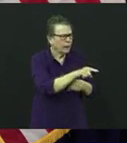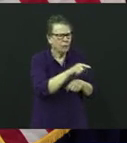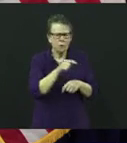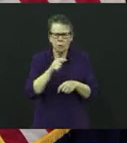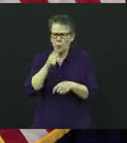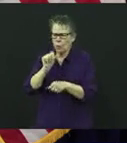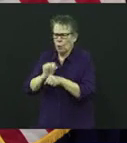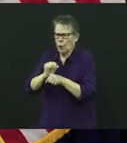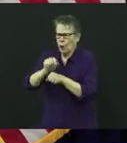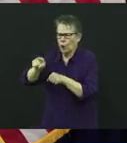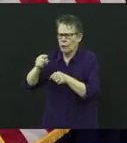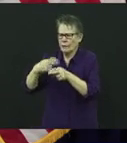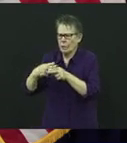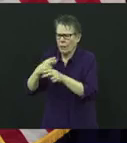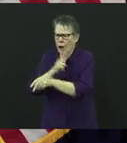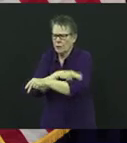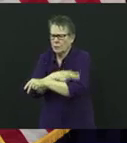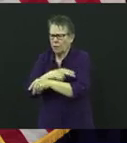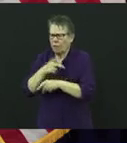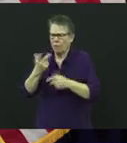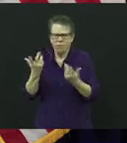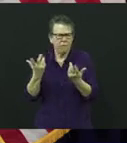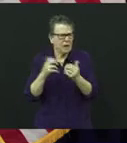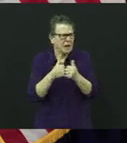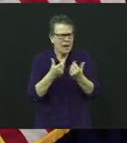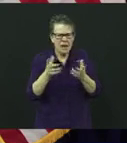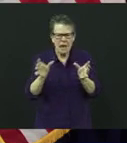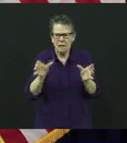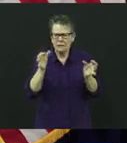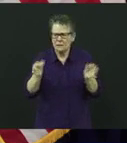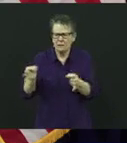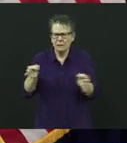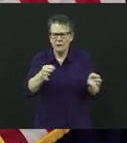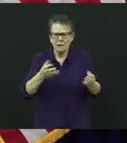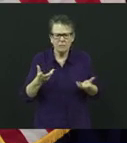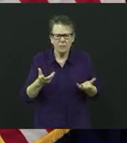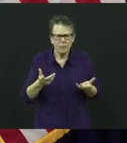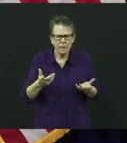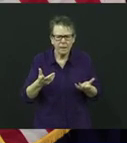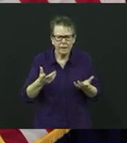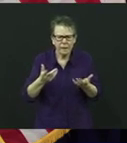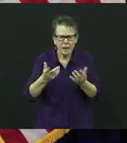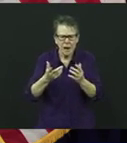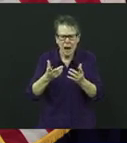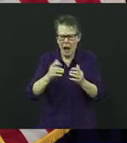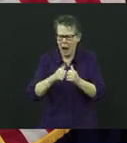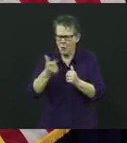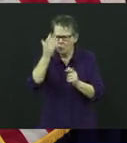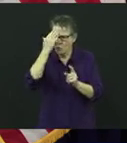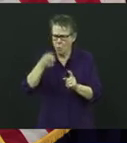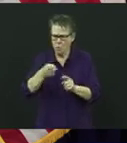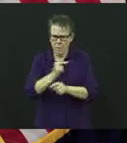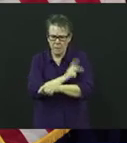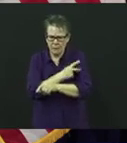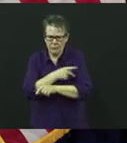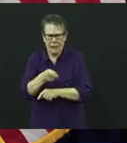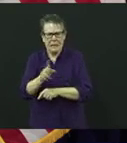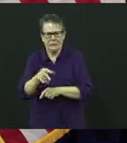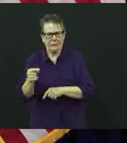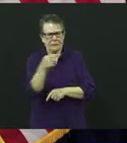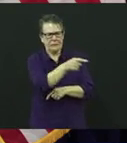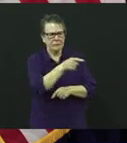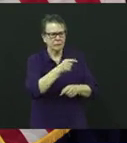Jack Allard, a kid from Ridgewood. He's on a ventilator, and he was just airlifted out of state. His mom has been speaking to the media, and